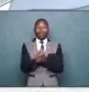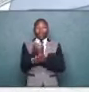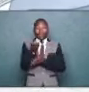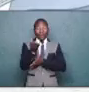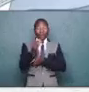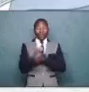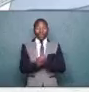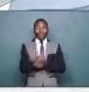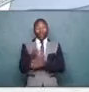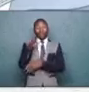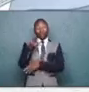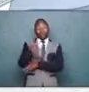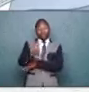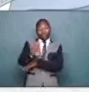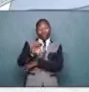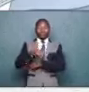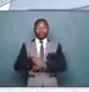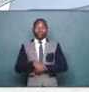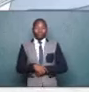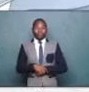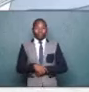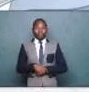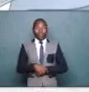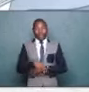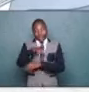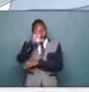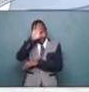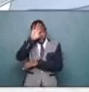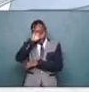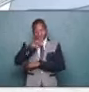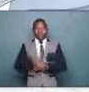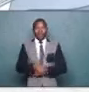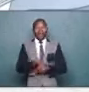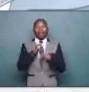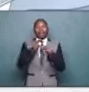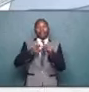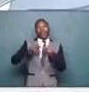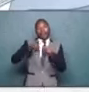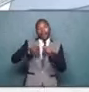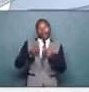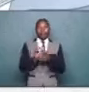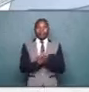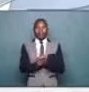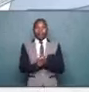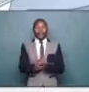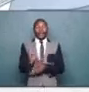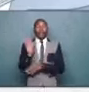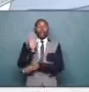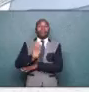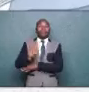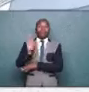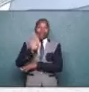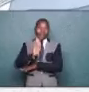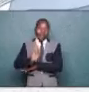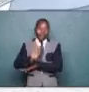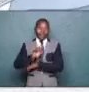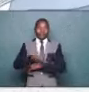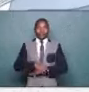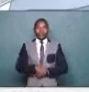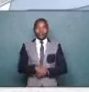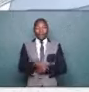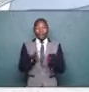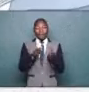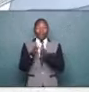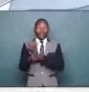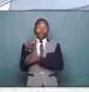are Zuzu City, Deza, Balaka, and Blantyre City.